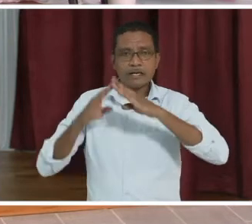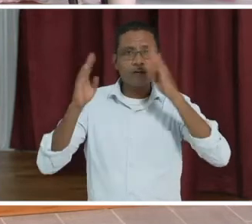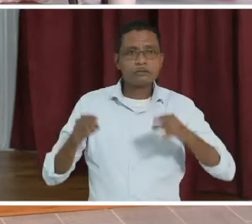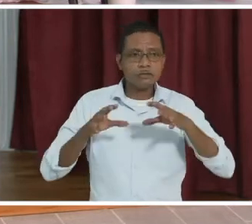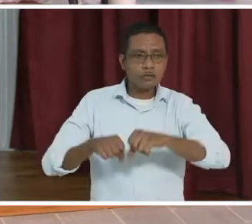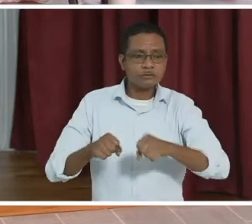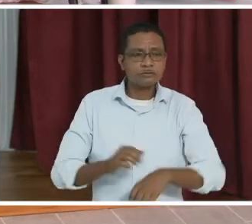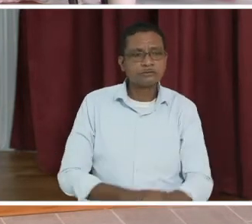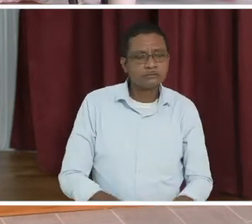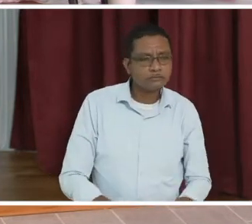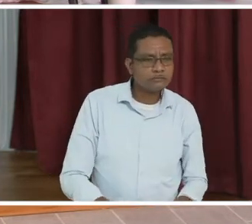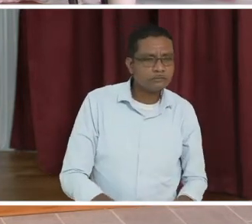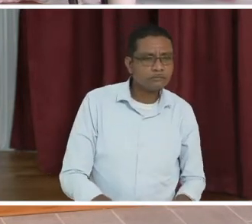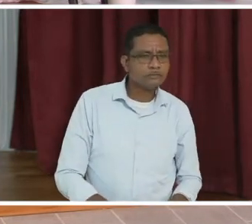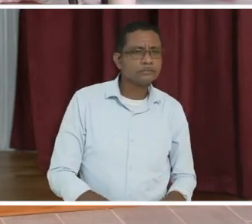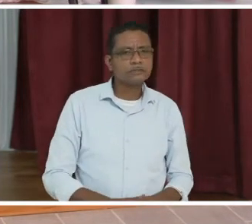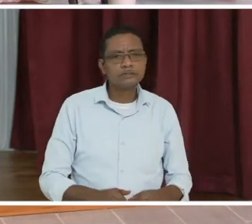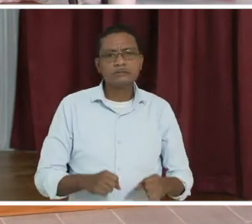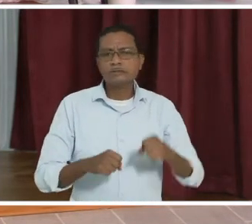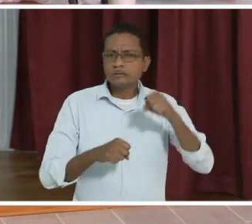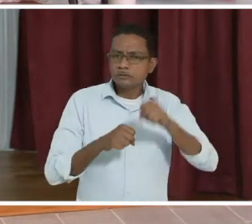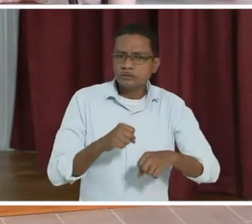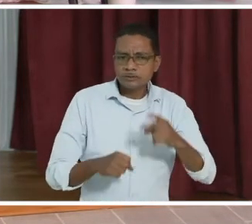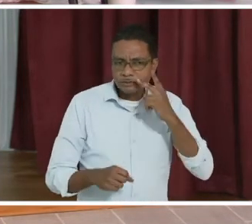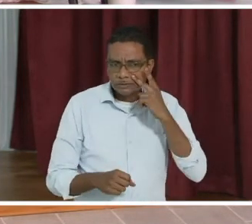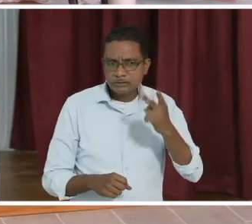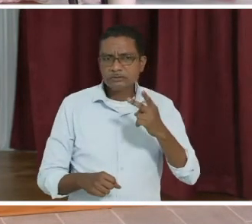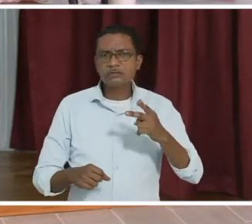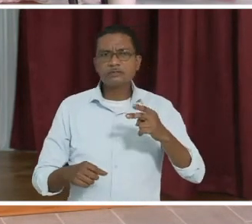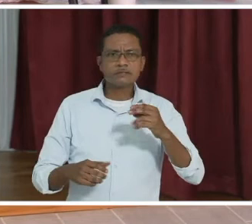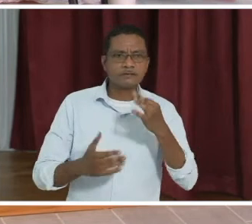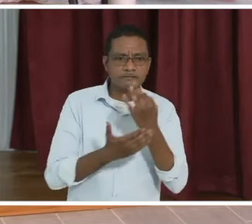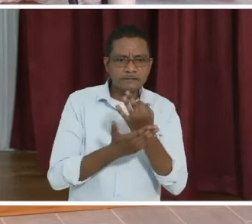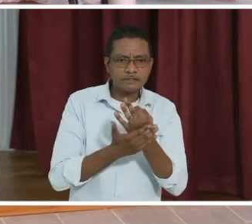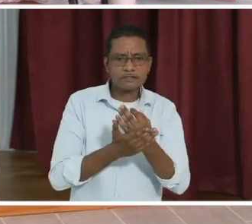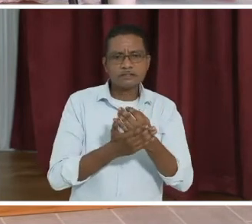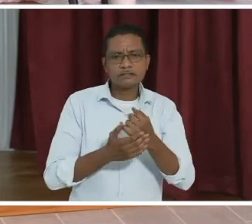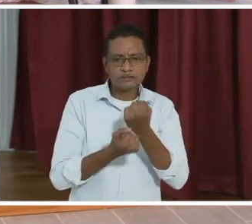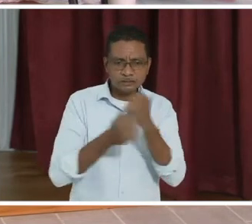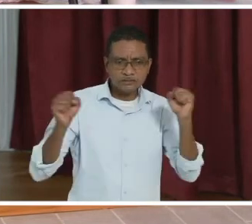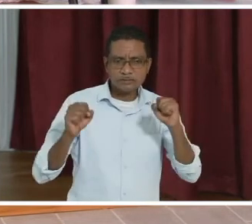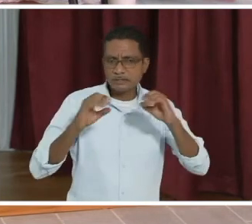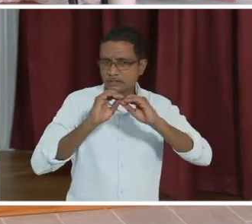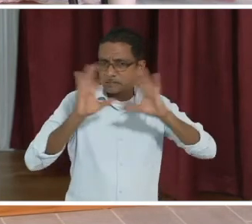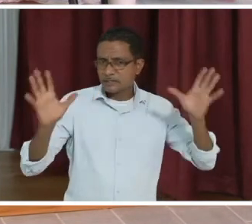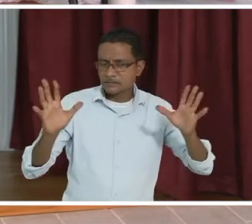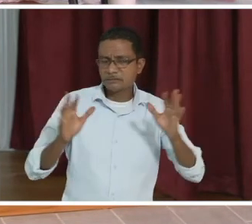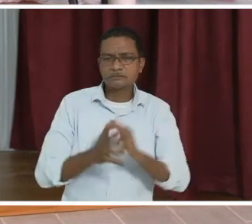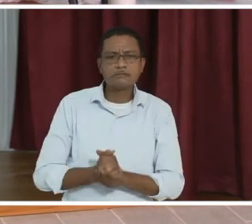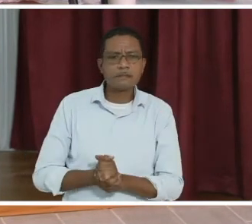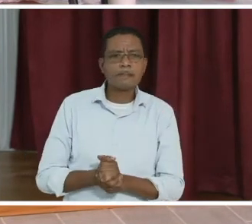financial means. It's all about making sure that the idea of financial security is clear, and that differs person to